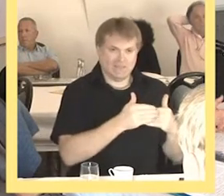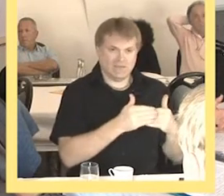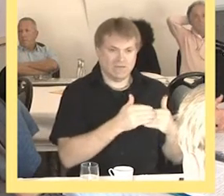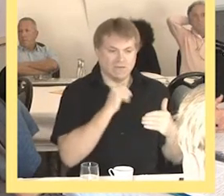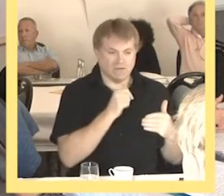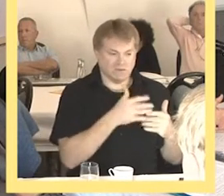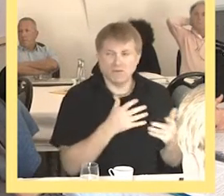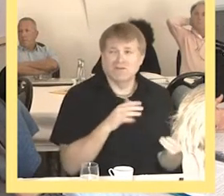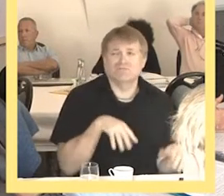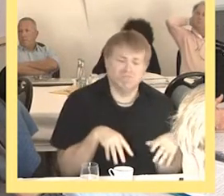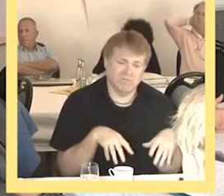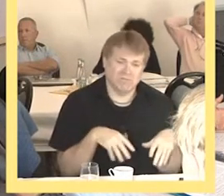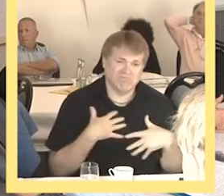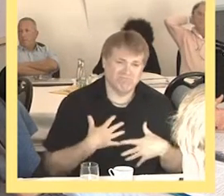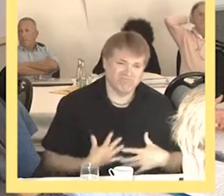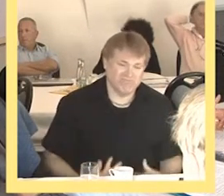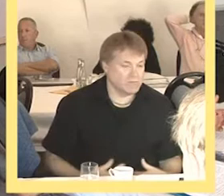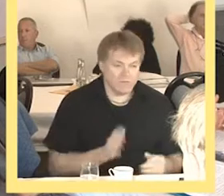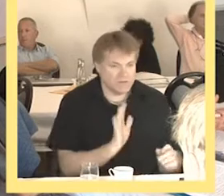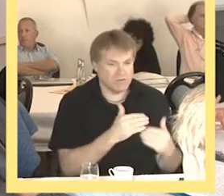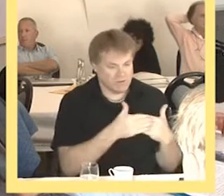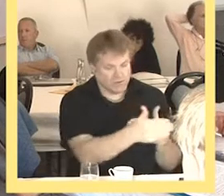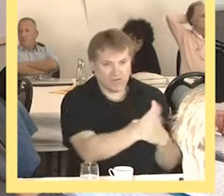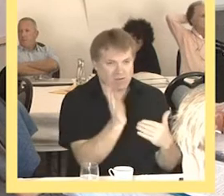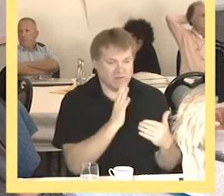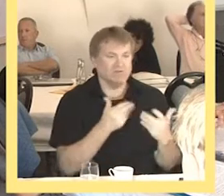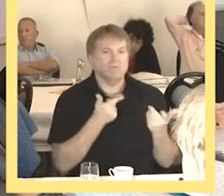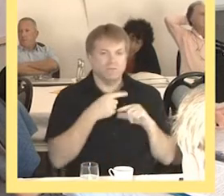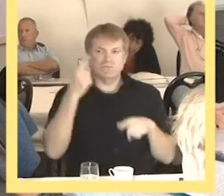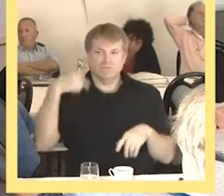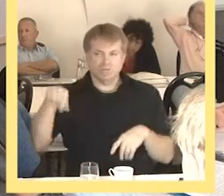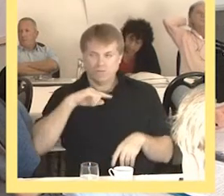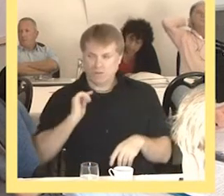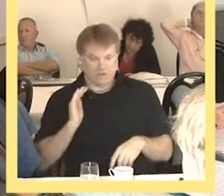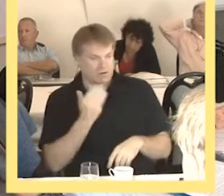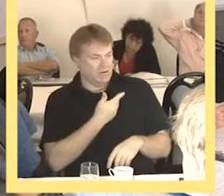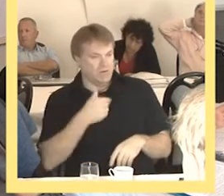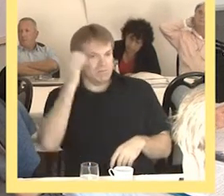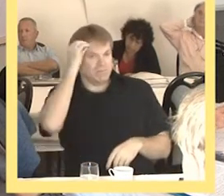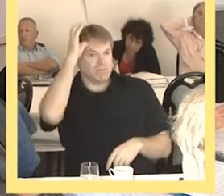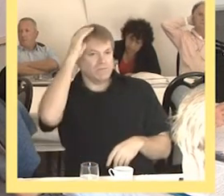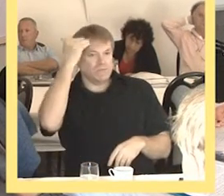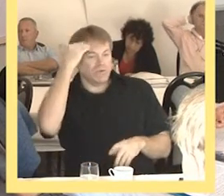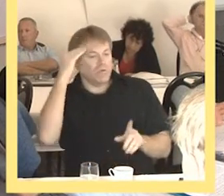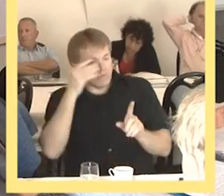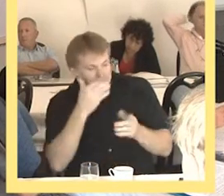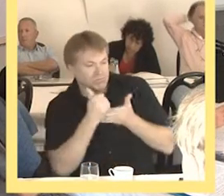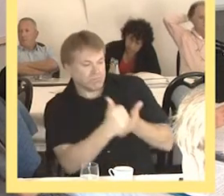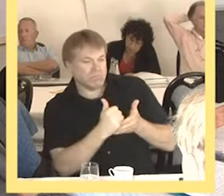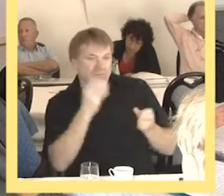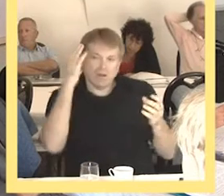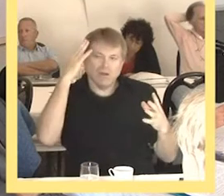feeling of safety, knowing what to do, information about what to do in